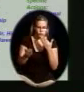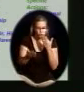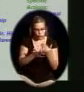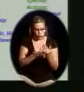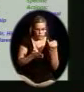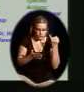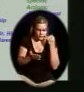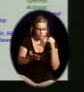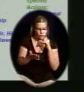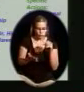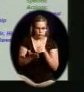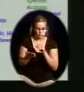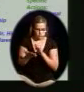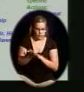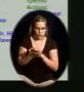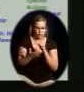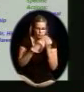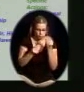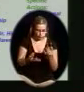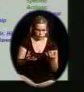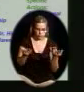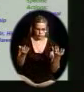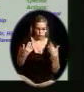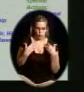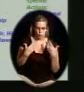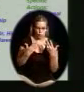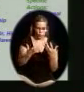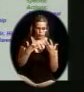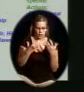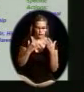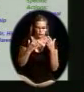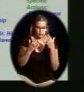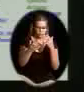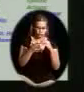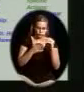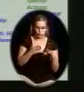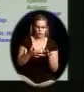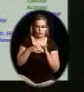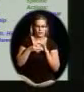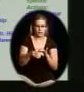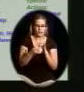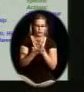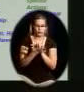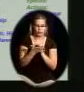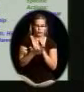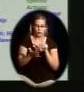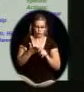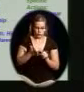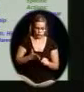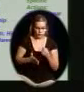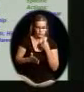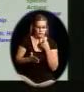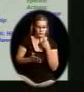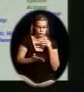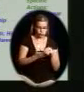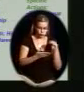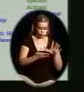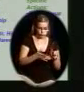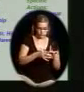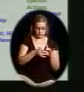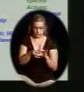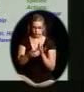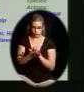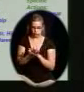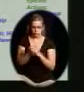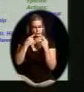set our goal higher than where we're at, but we want students to be connected to school, because the research says kids who are connected to school achieve